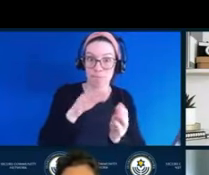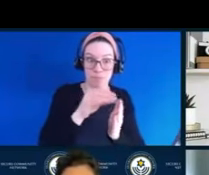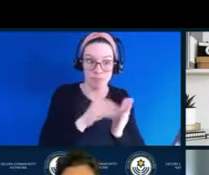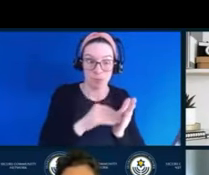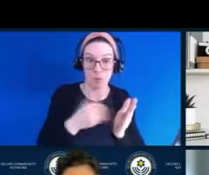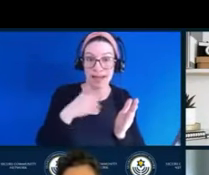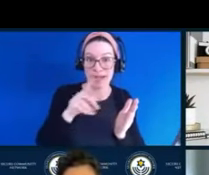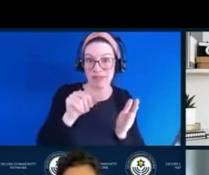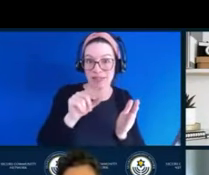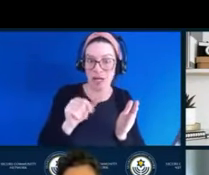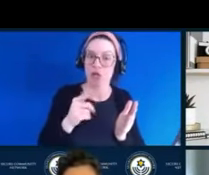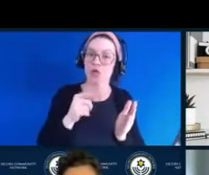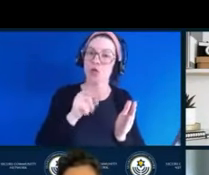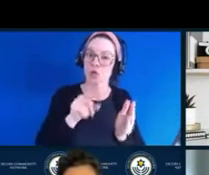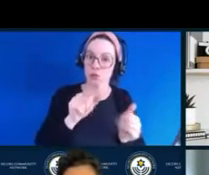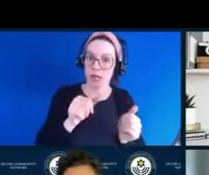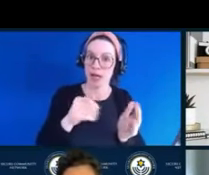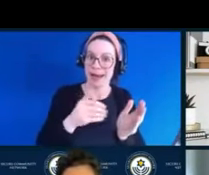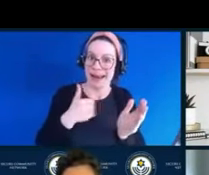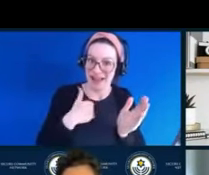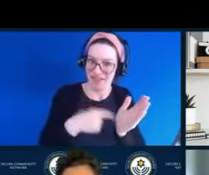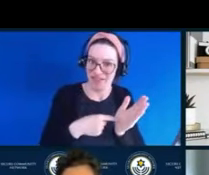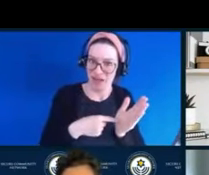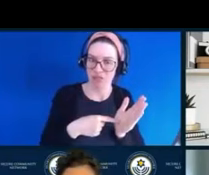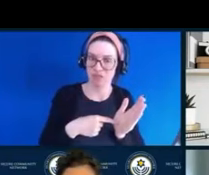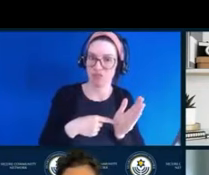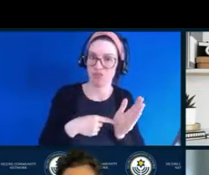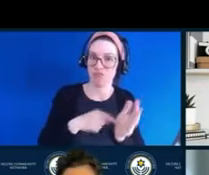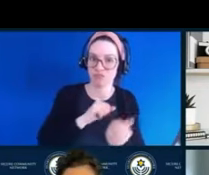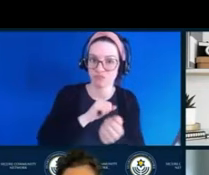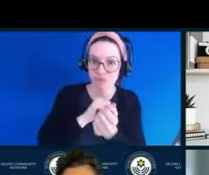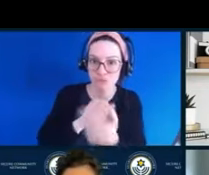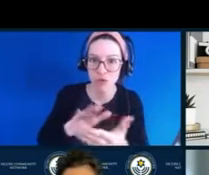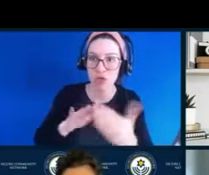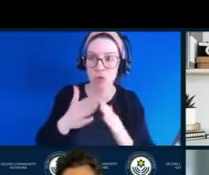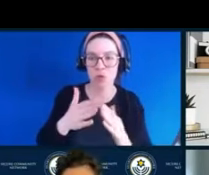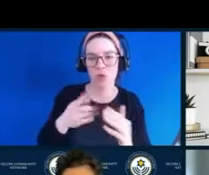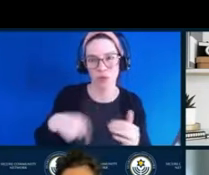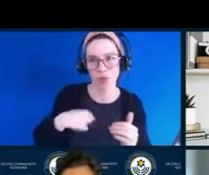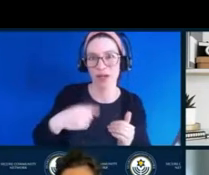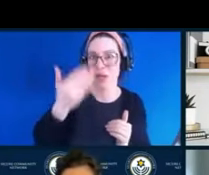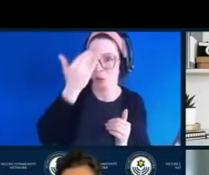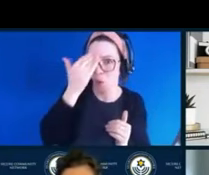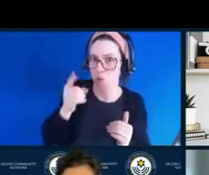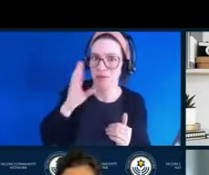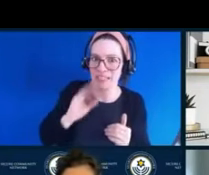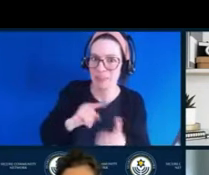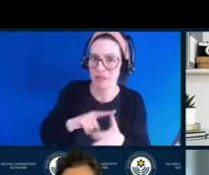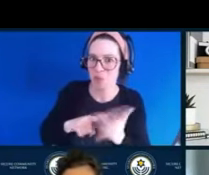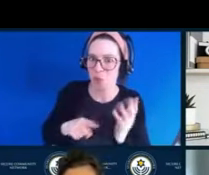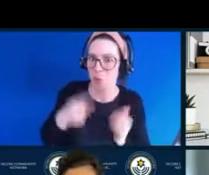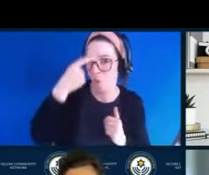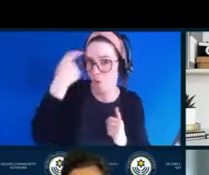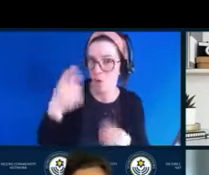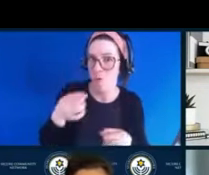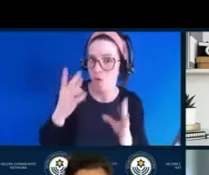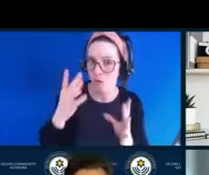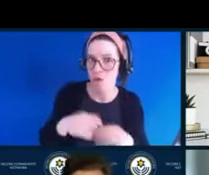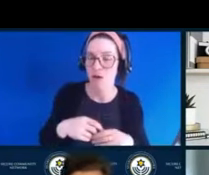learn more. And then offer those solutions and offer, not even solutions, first of all, I think it's resources in a language